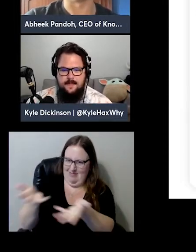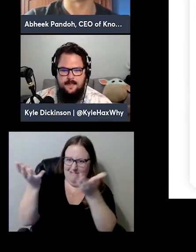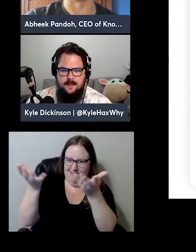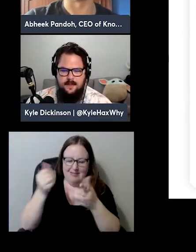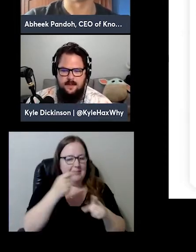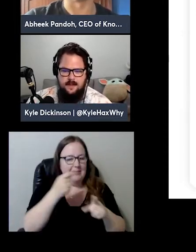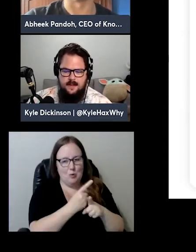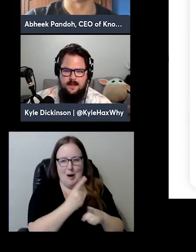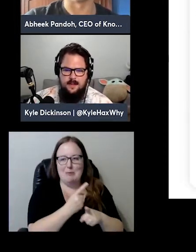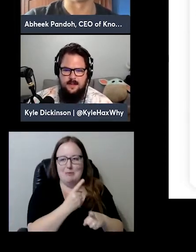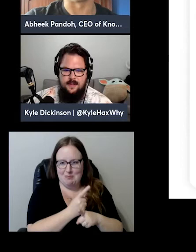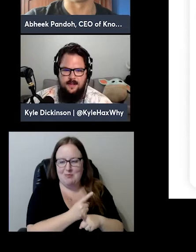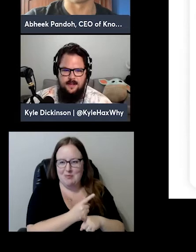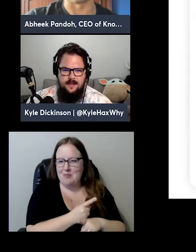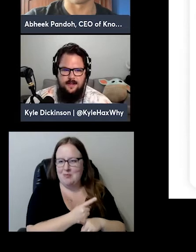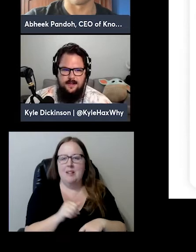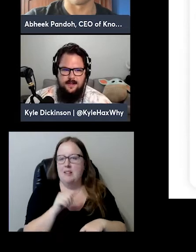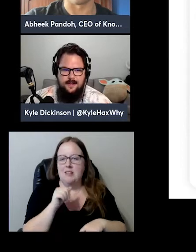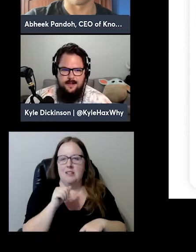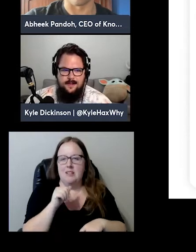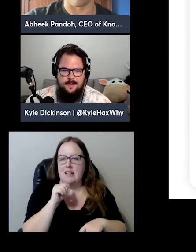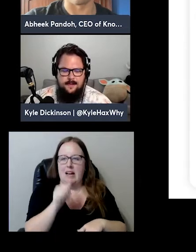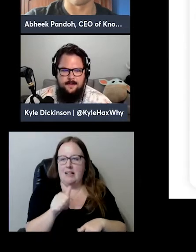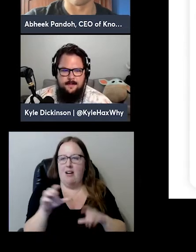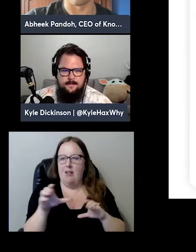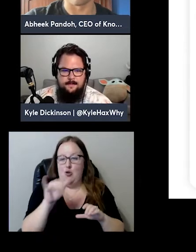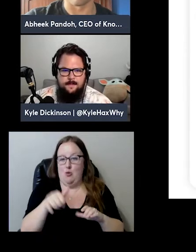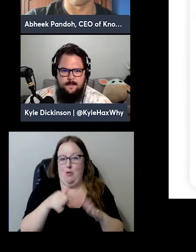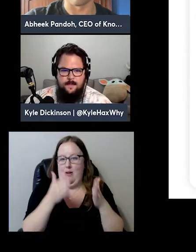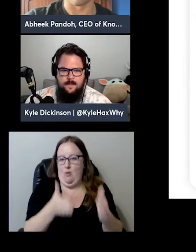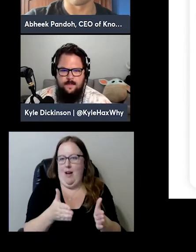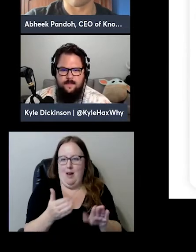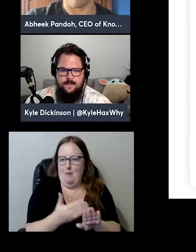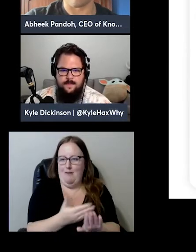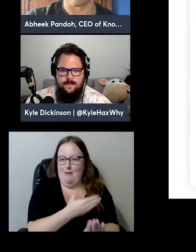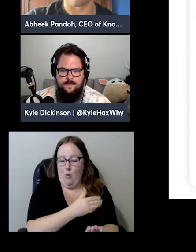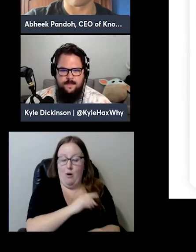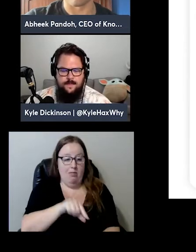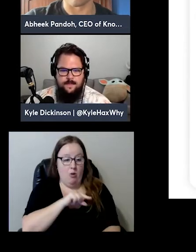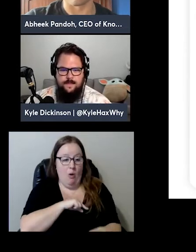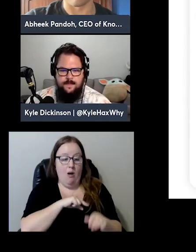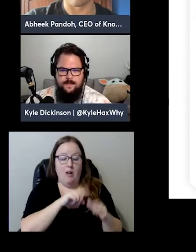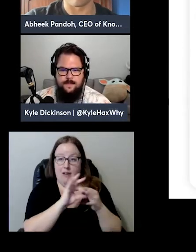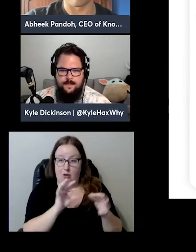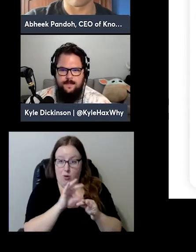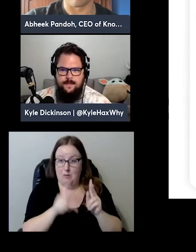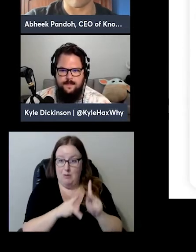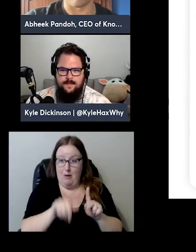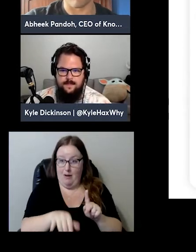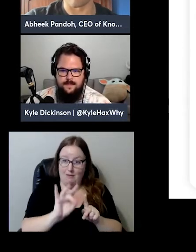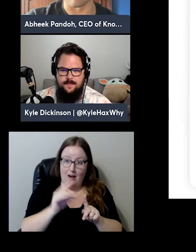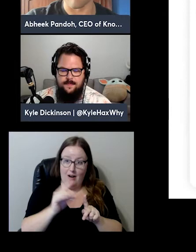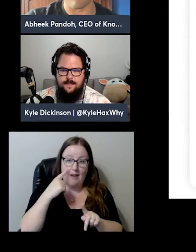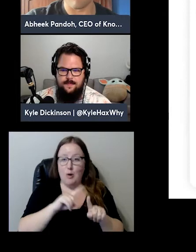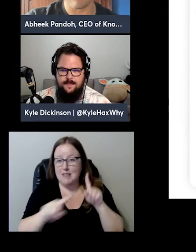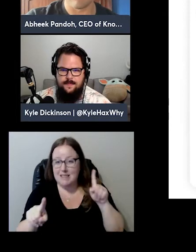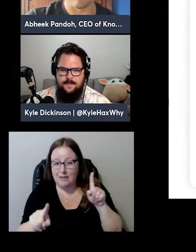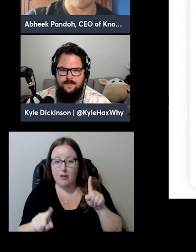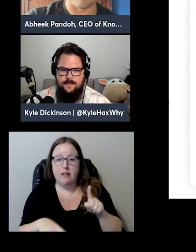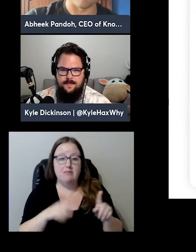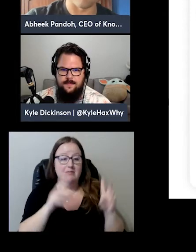it's not been done in a way like this, and the quality of notes that people will be able to find for different subjects is going to be